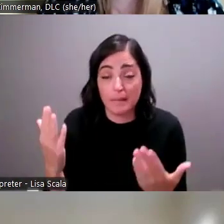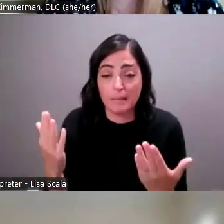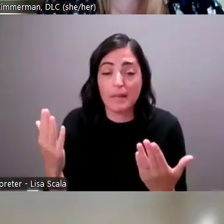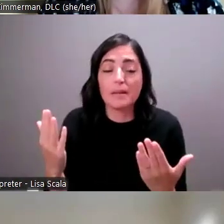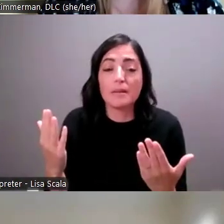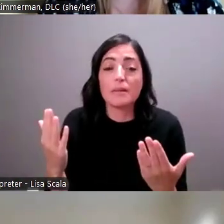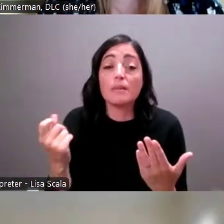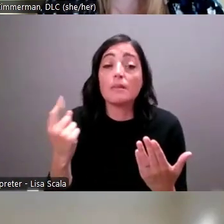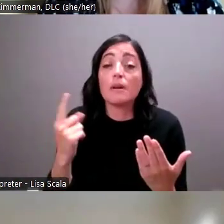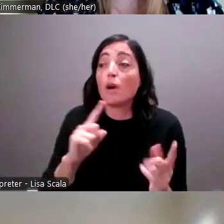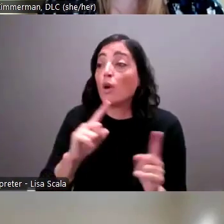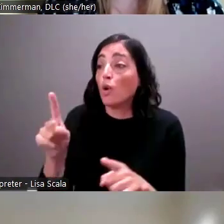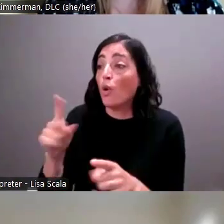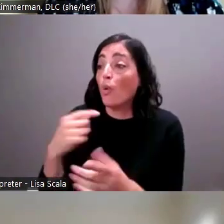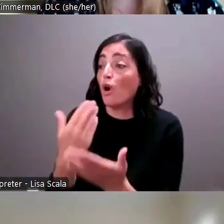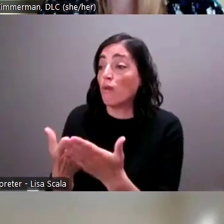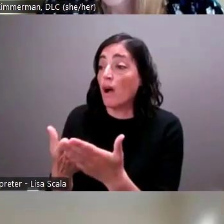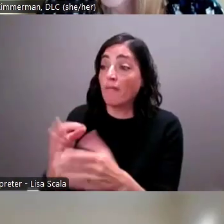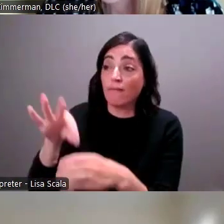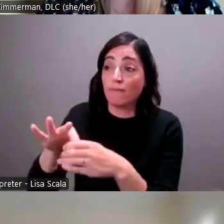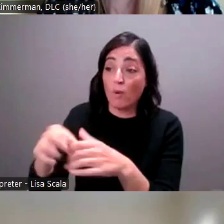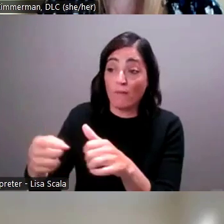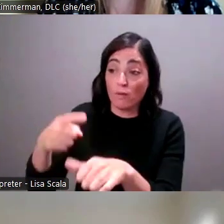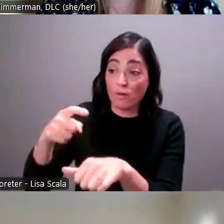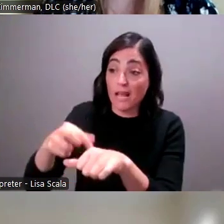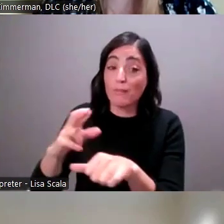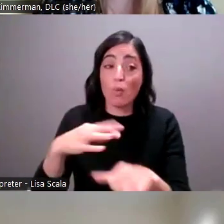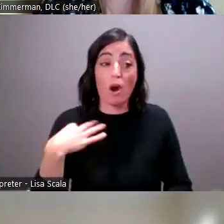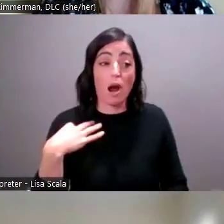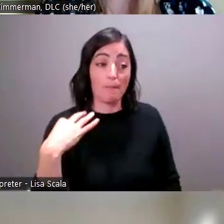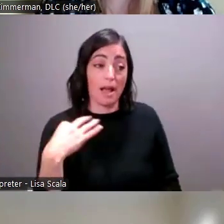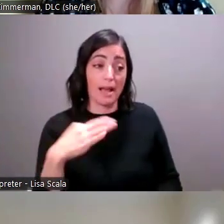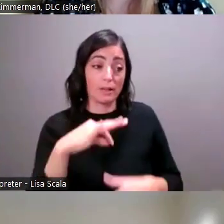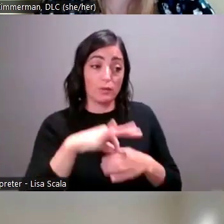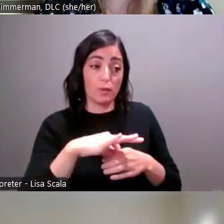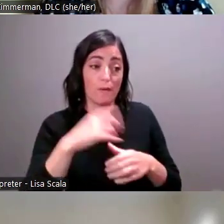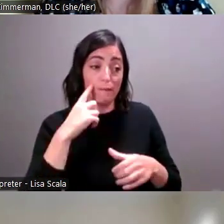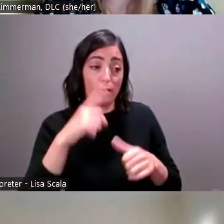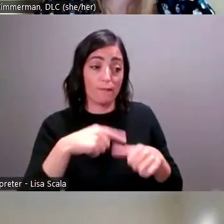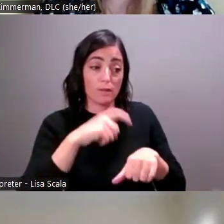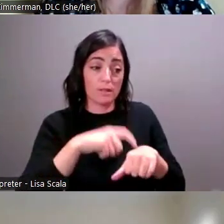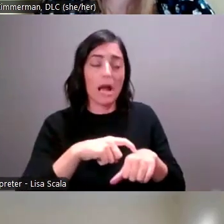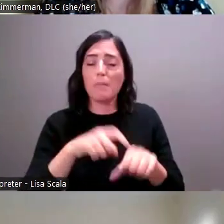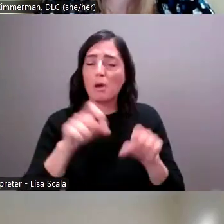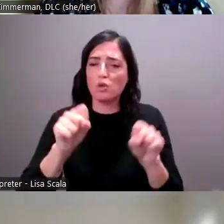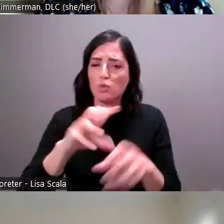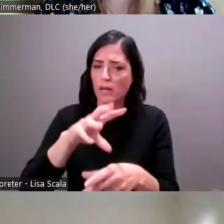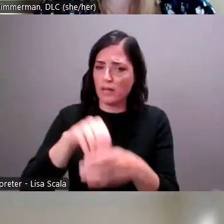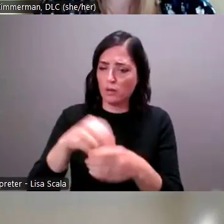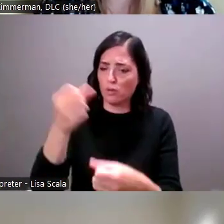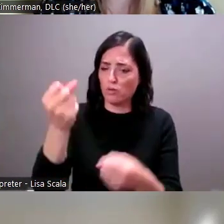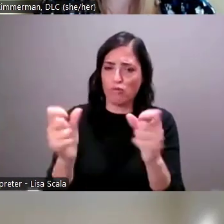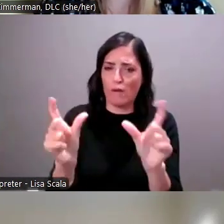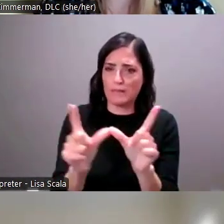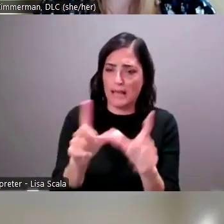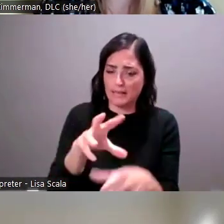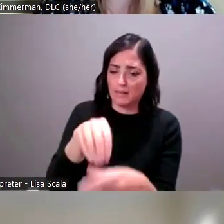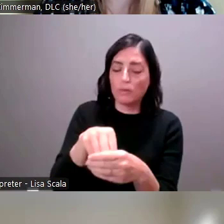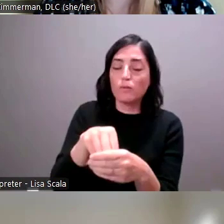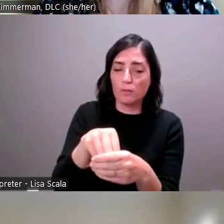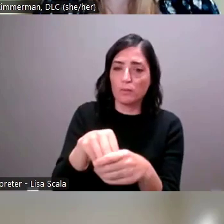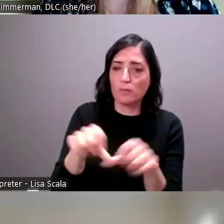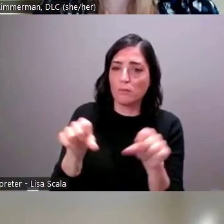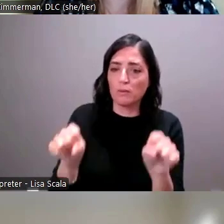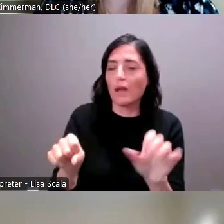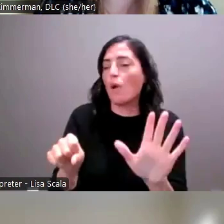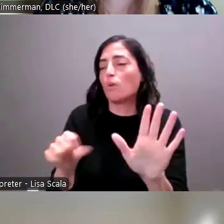when you go to vote for the first time, or when you're applying for the first time, you could just include your driver's license.